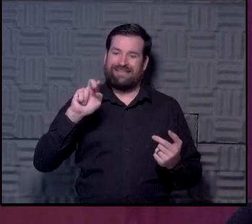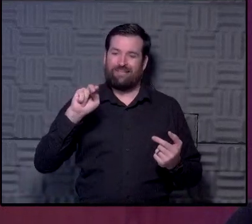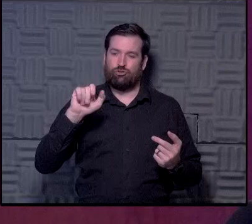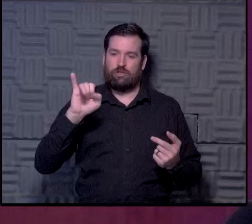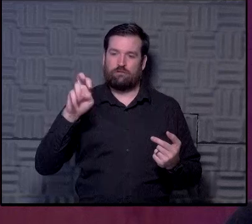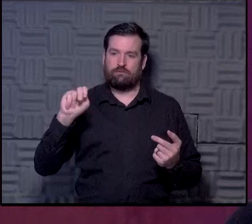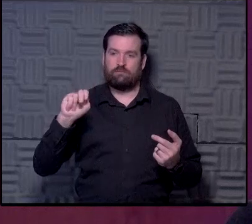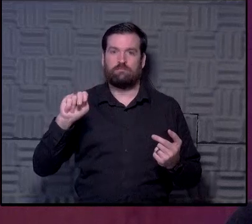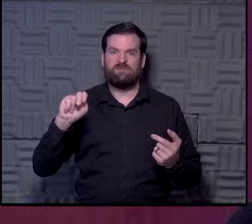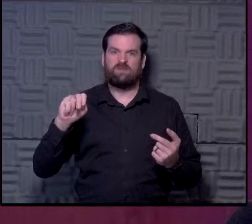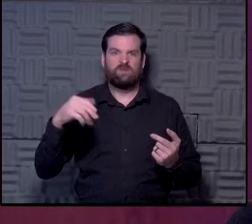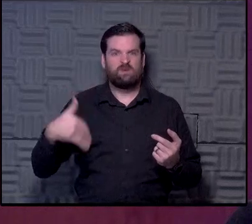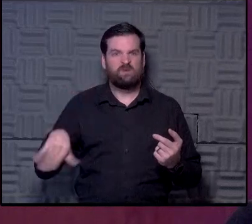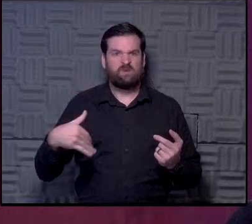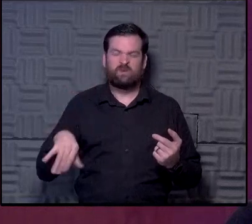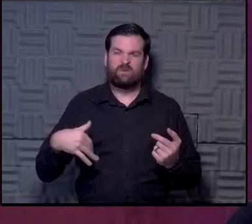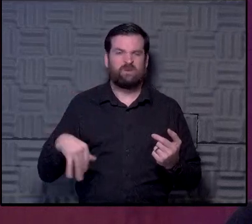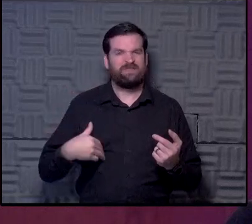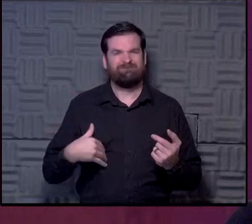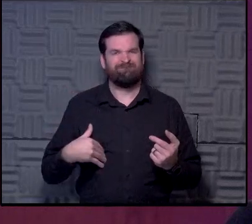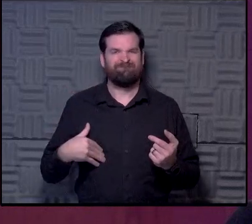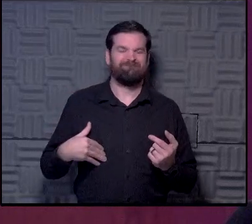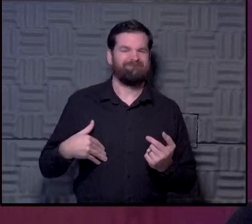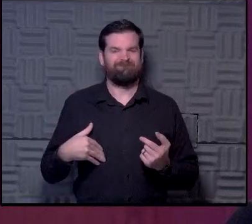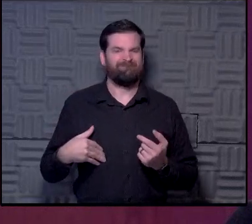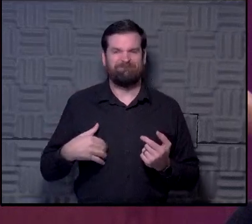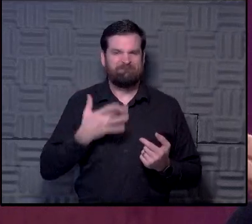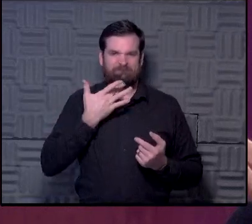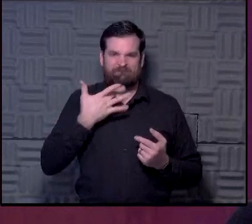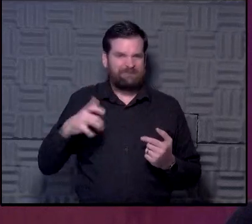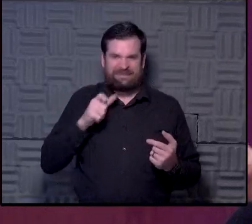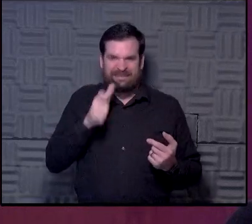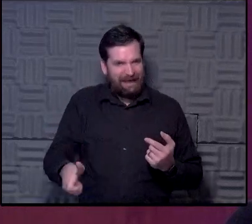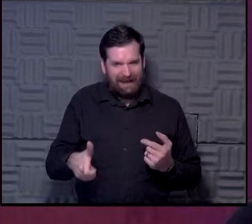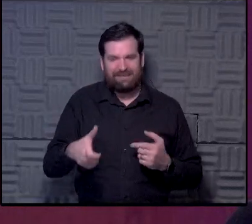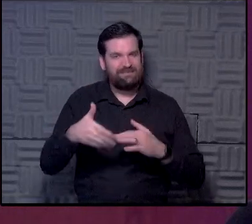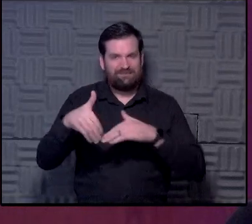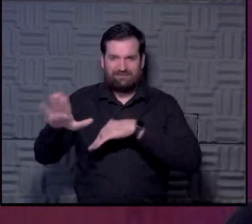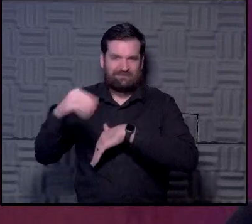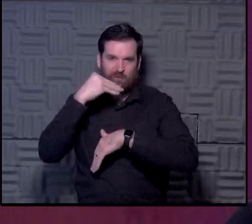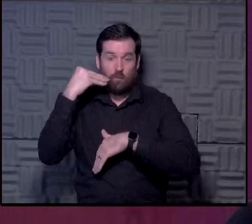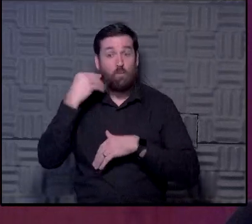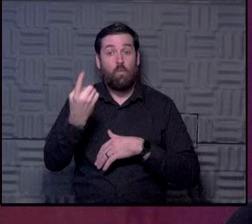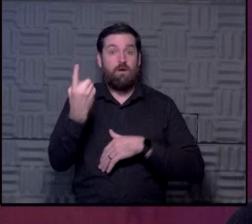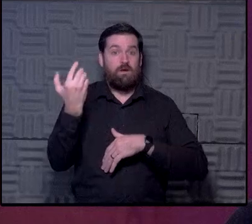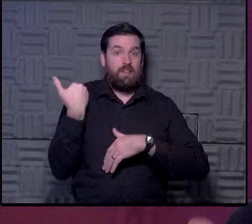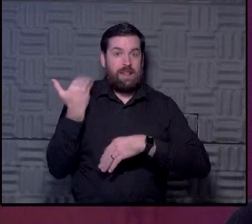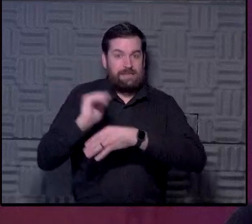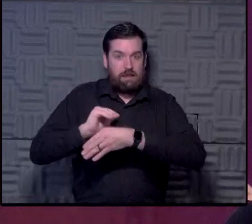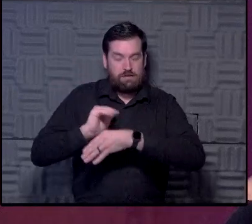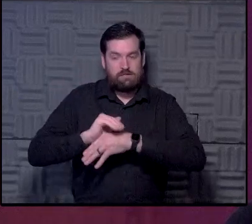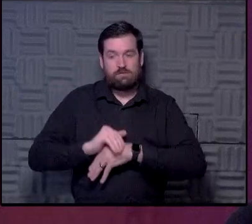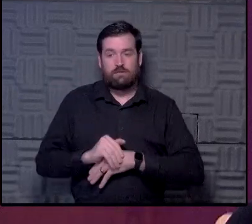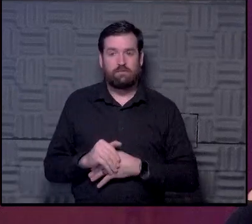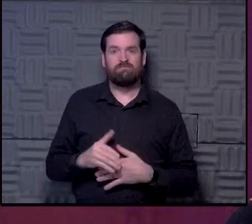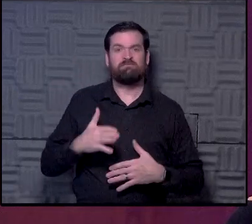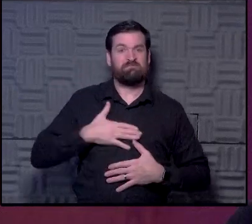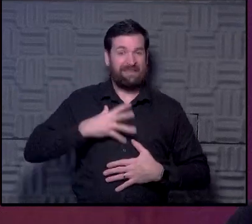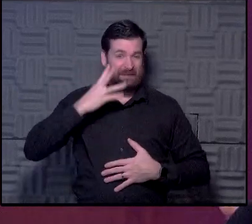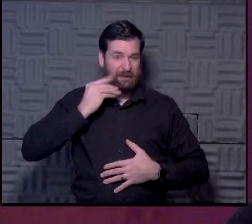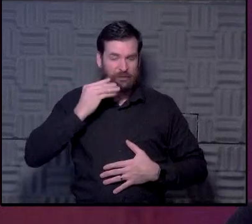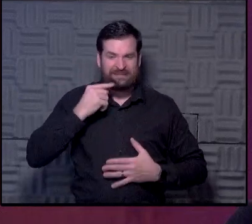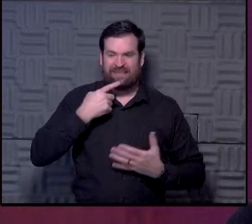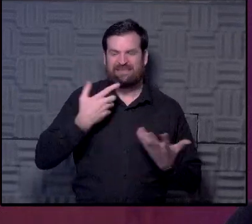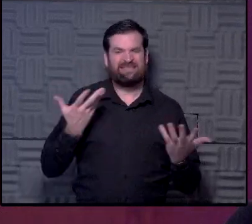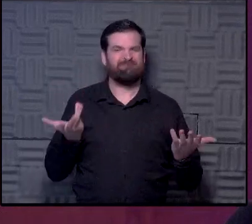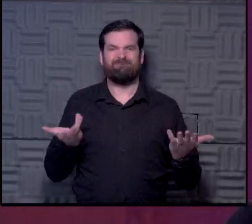say, take a chance at home. I would rather that patient actually, I had one last night that I said, the balance of my experience says